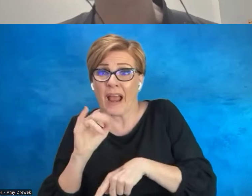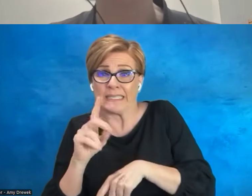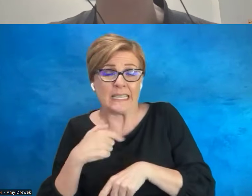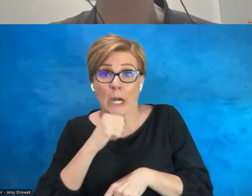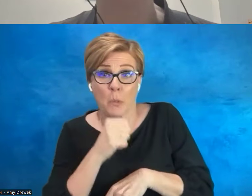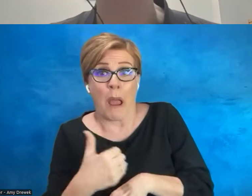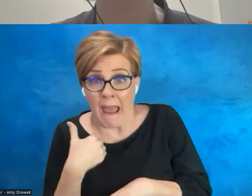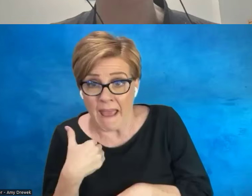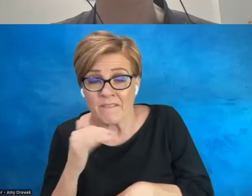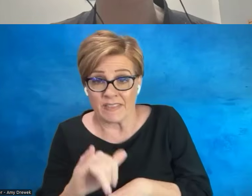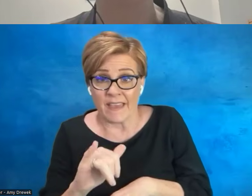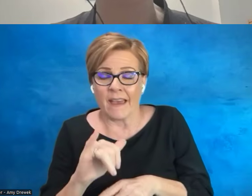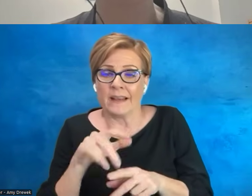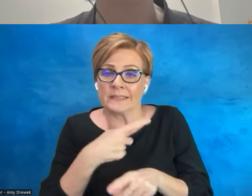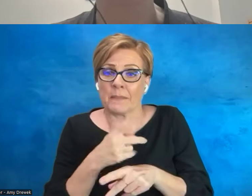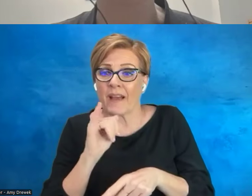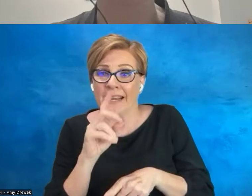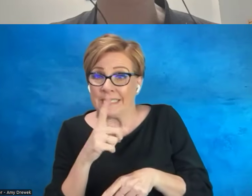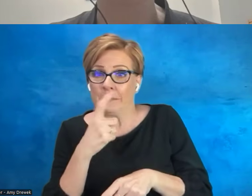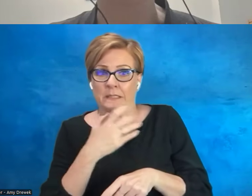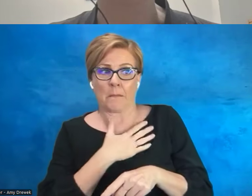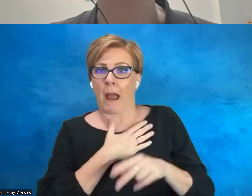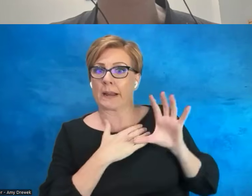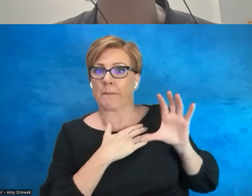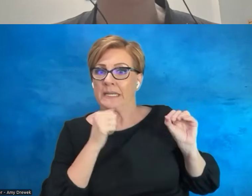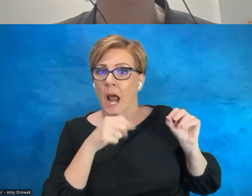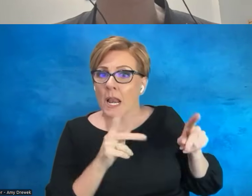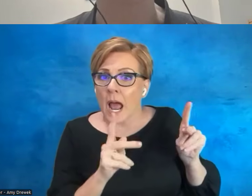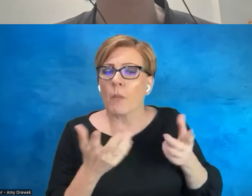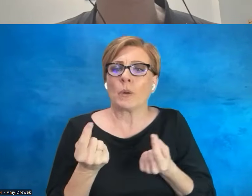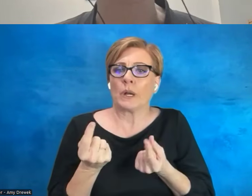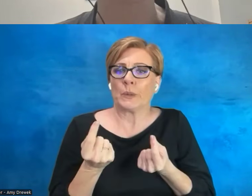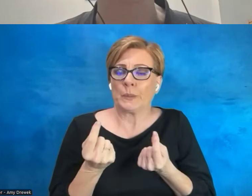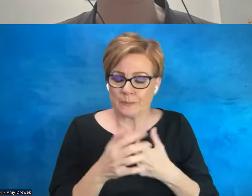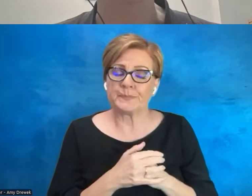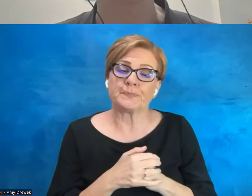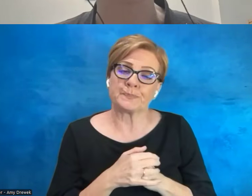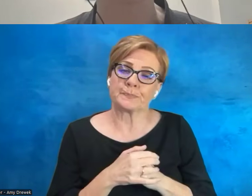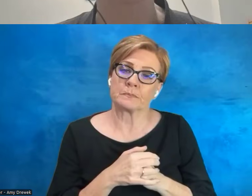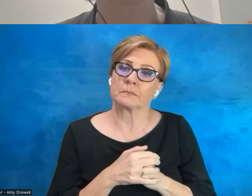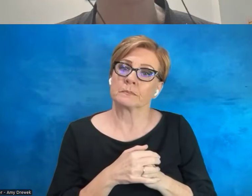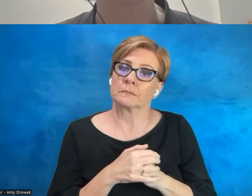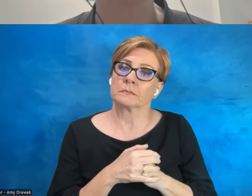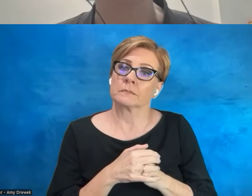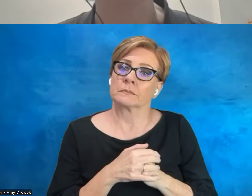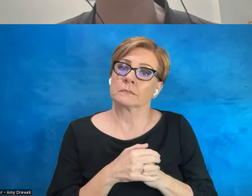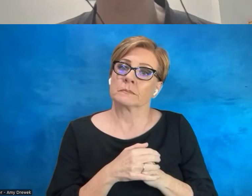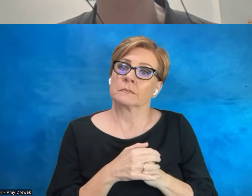my firm doesn't allow that. So what do I do? That might be a good question where things are